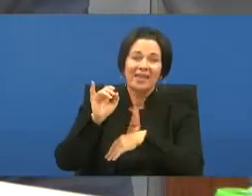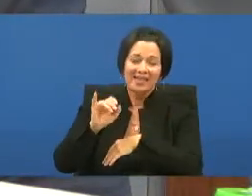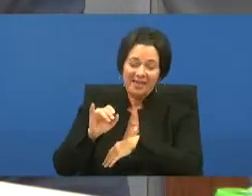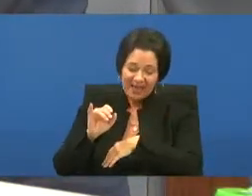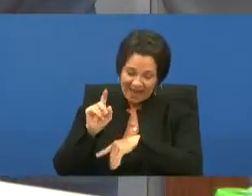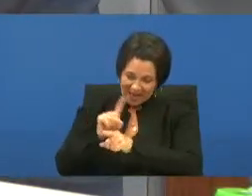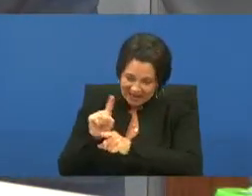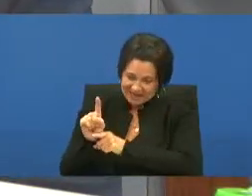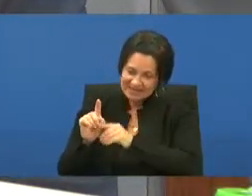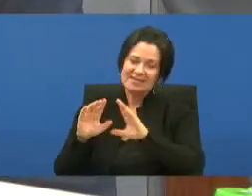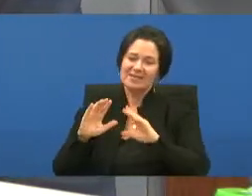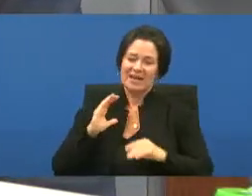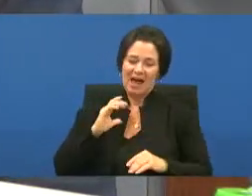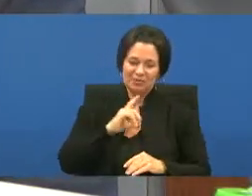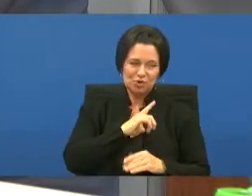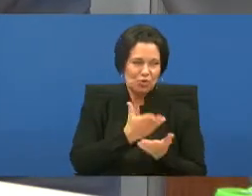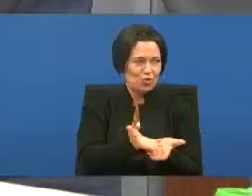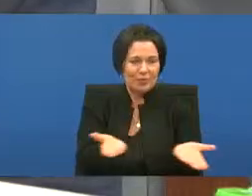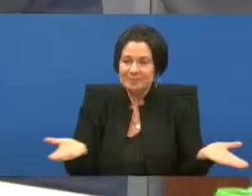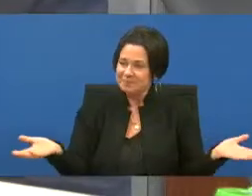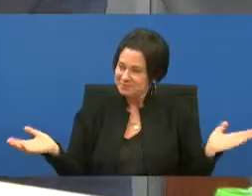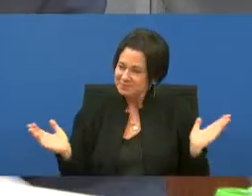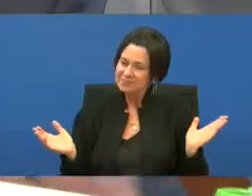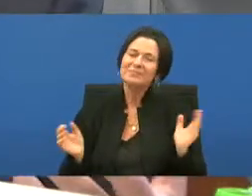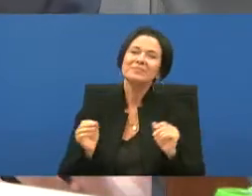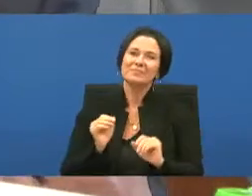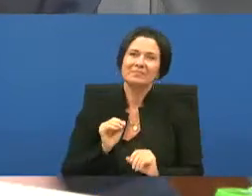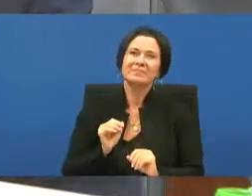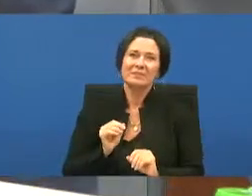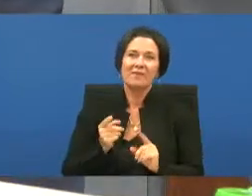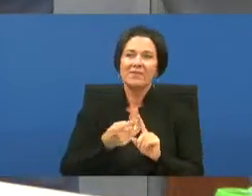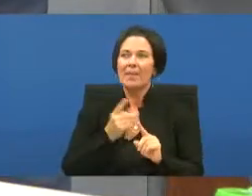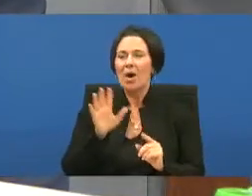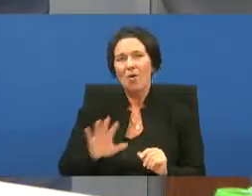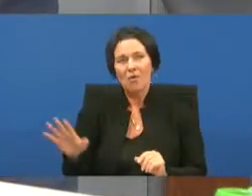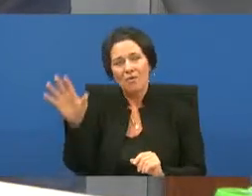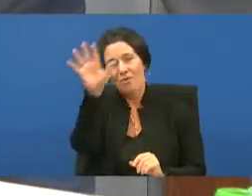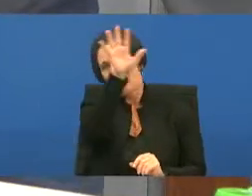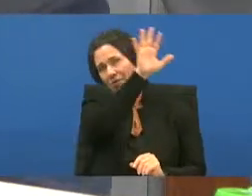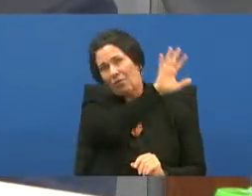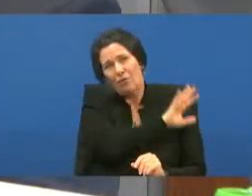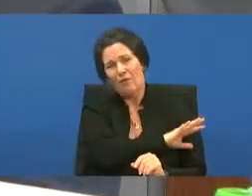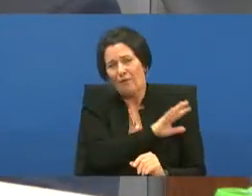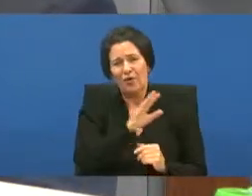whole has really bought into from all districts from across the parish,